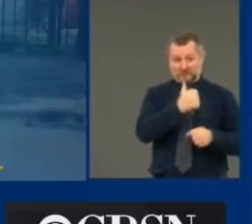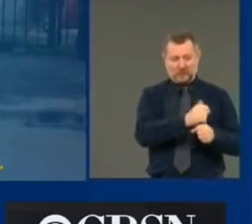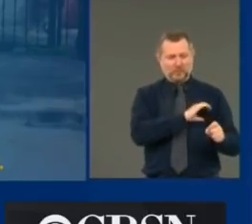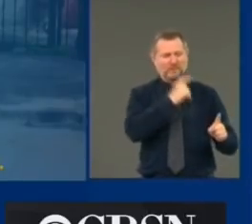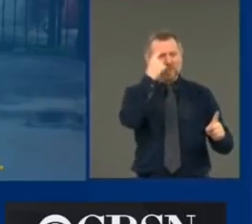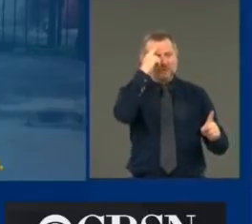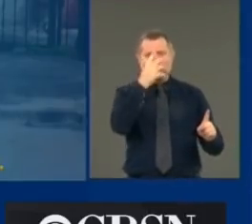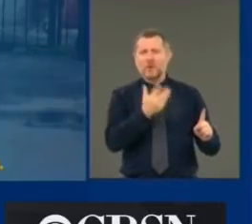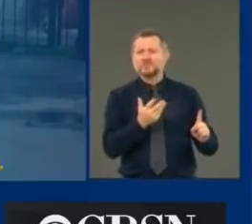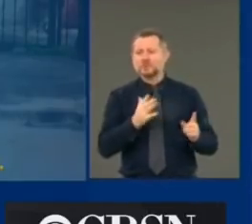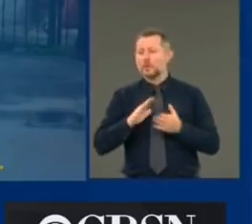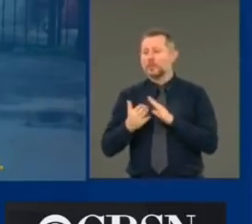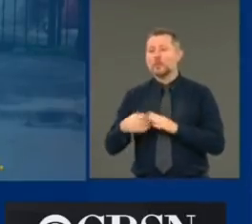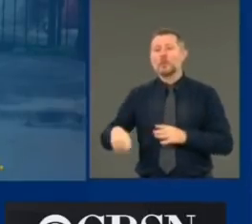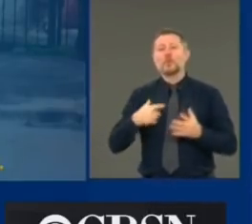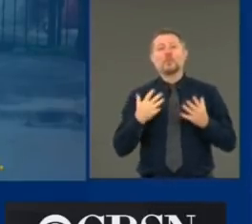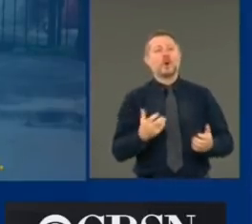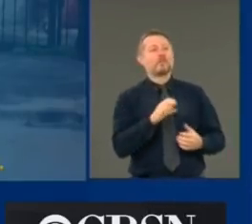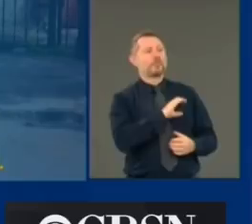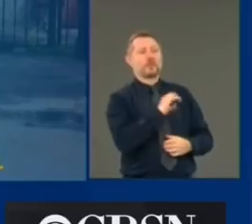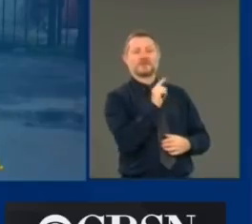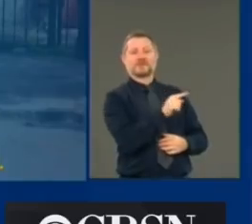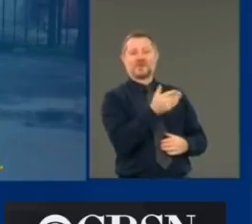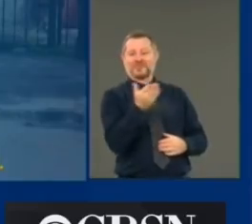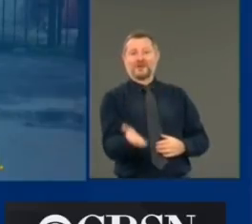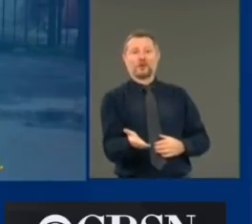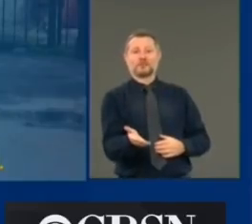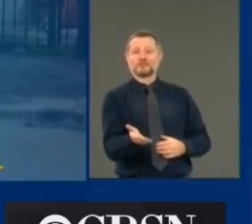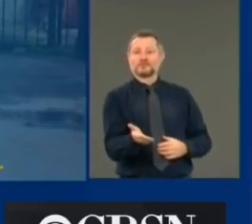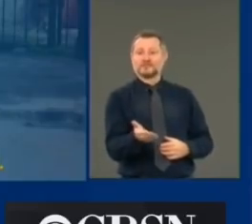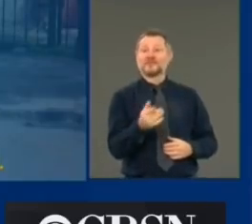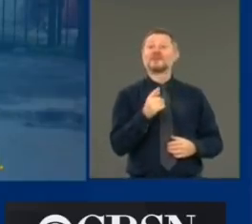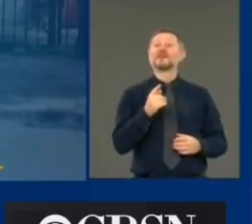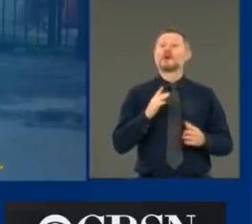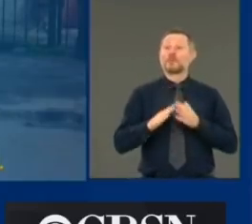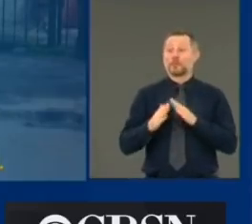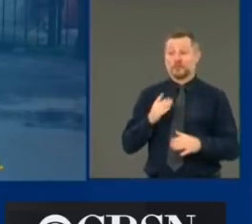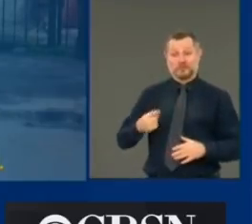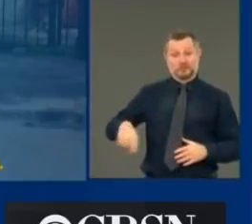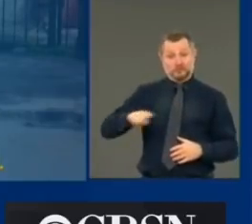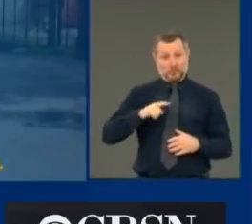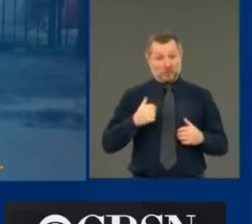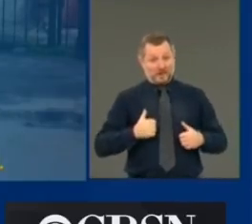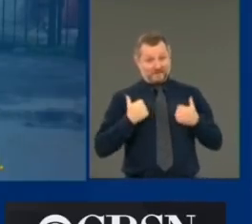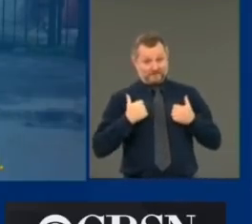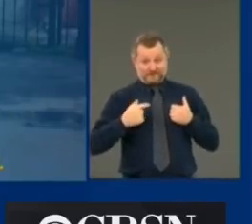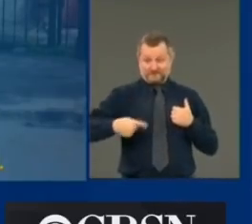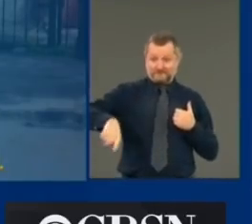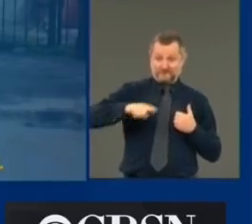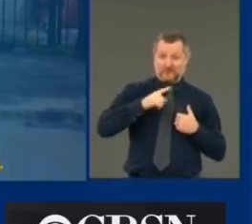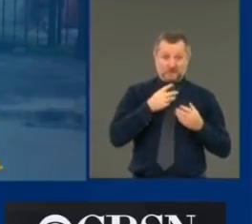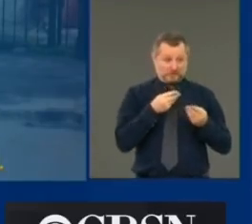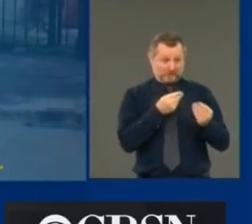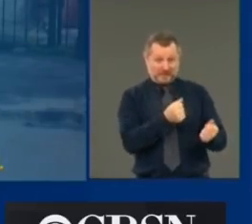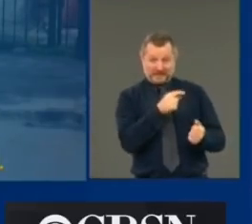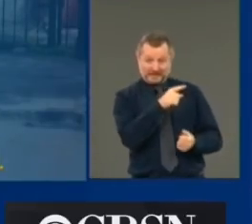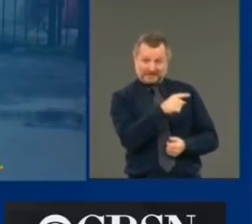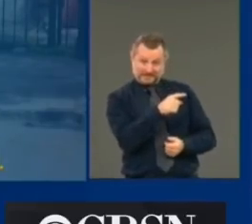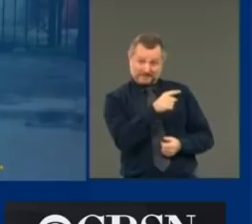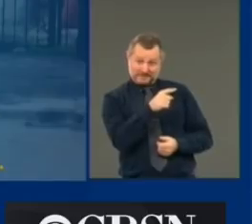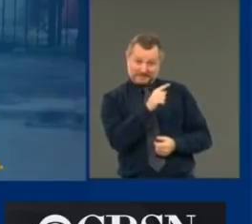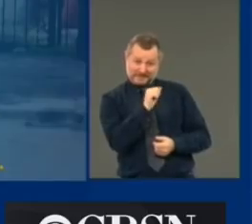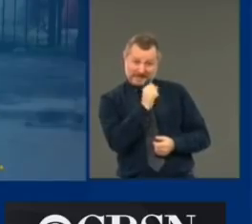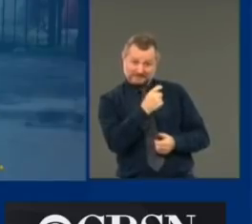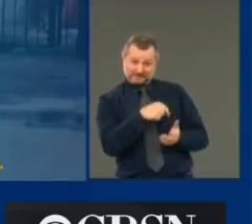community wants them. And if that community that is funding them with their tax